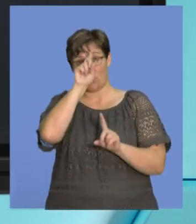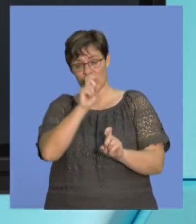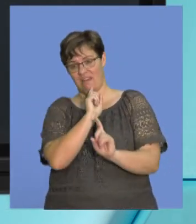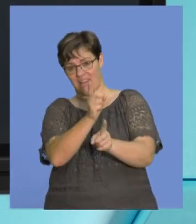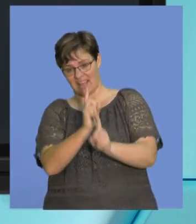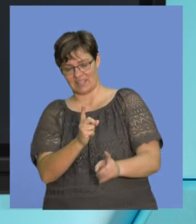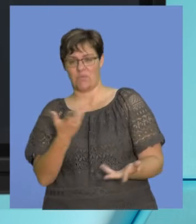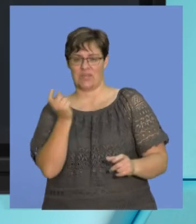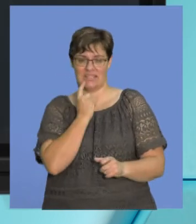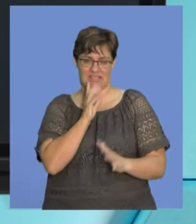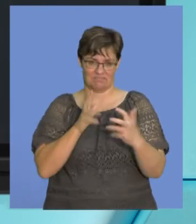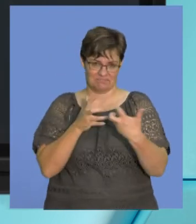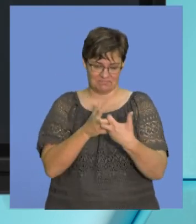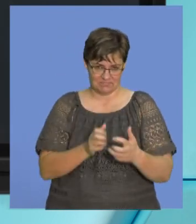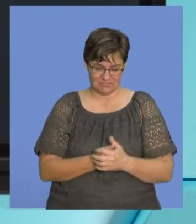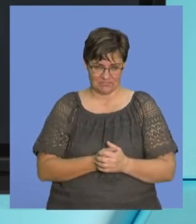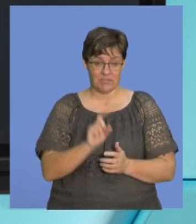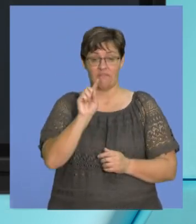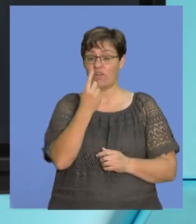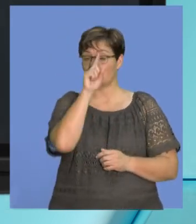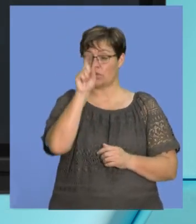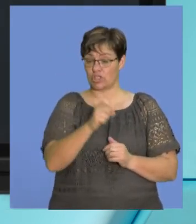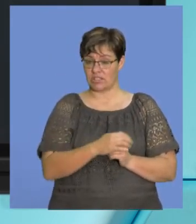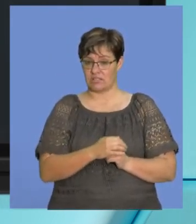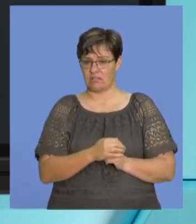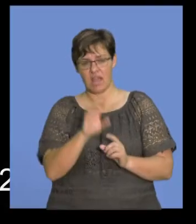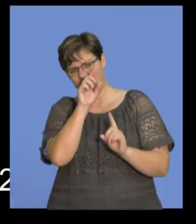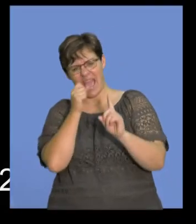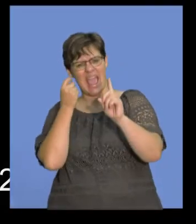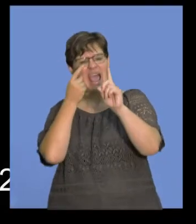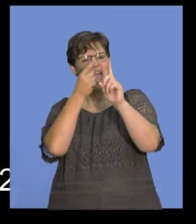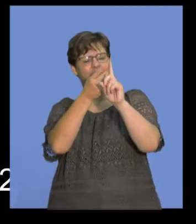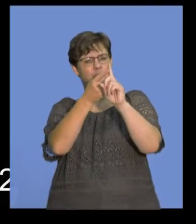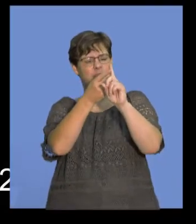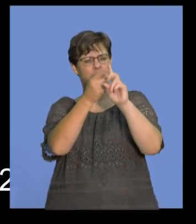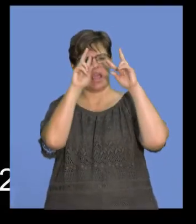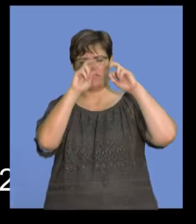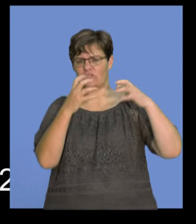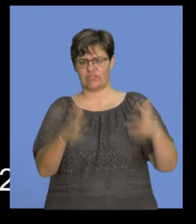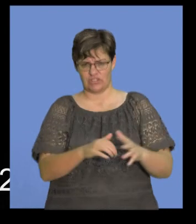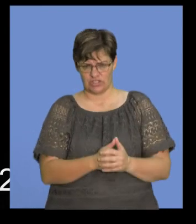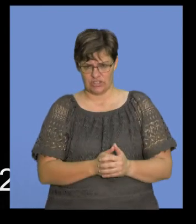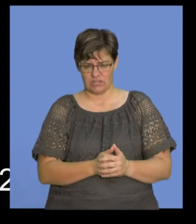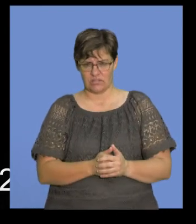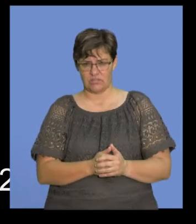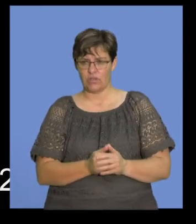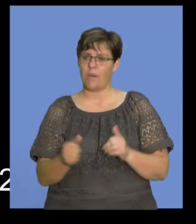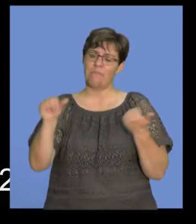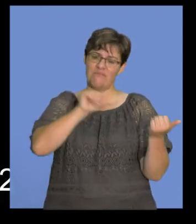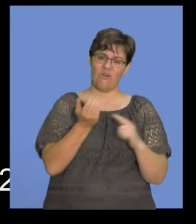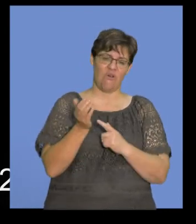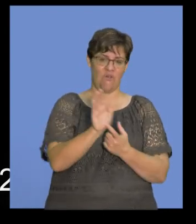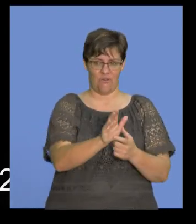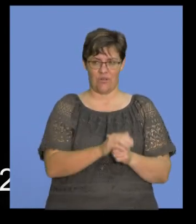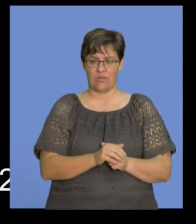relate that to the questions that have been asked. So the first question is, state the aim of the above investigation. And so I'll go back